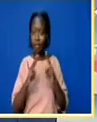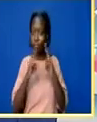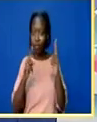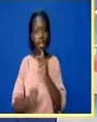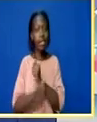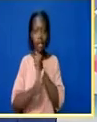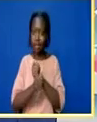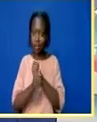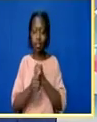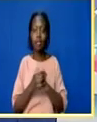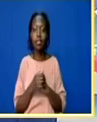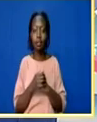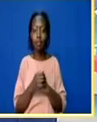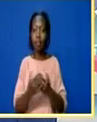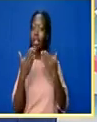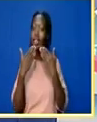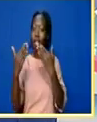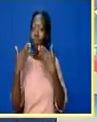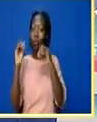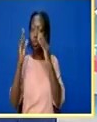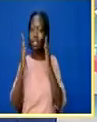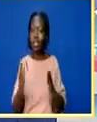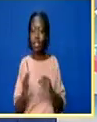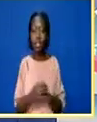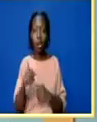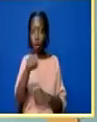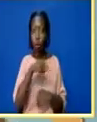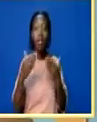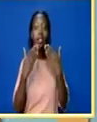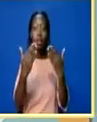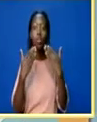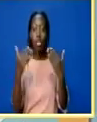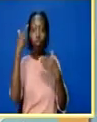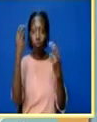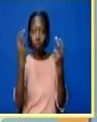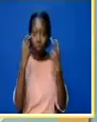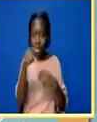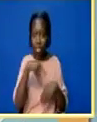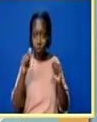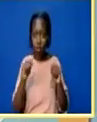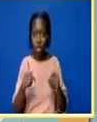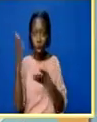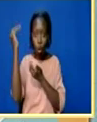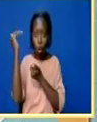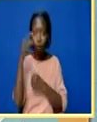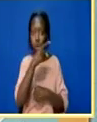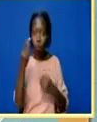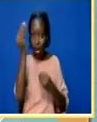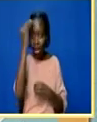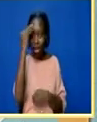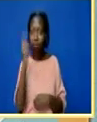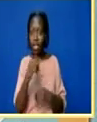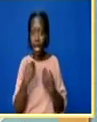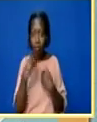Very scary. Yes. I thank you so much, Mr. Muhia. We thank you so much for joining us today. I hope you have really learned something. We learned about